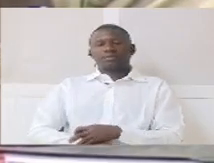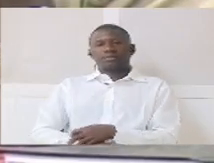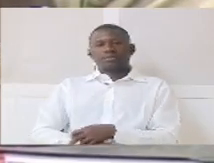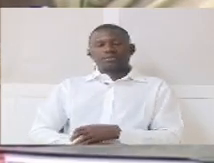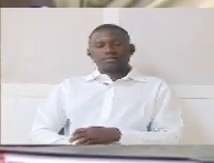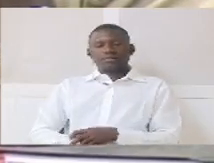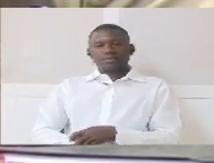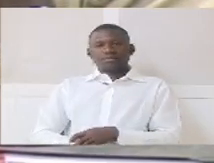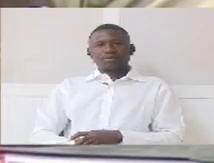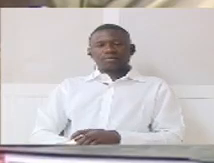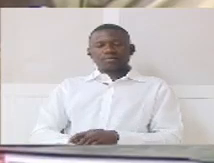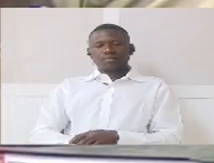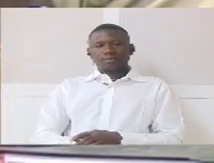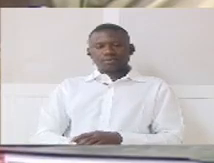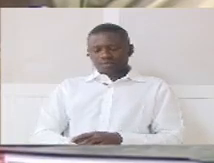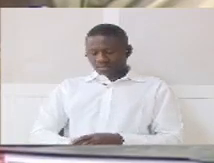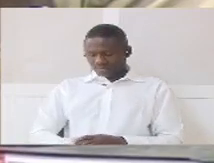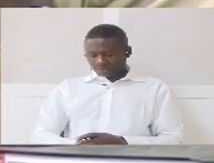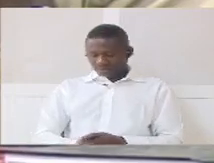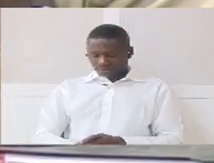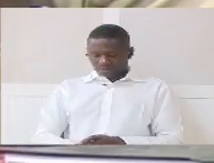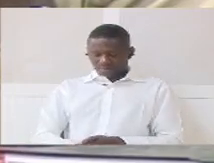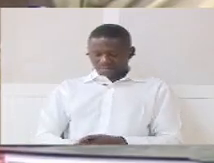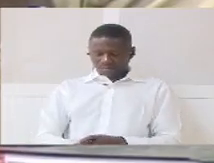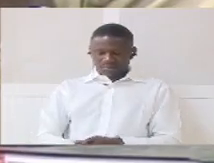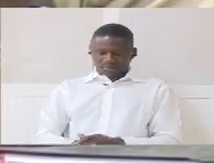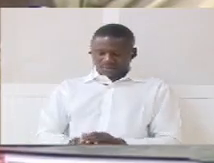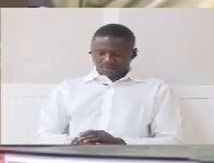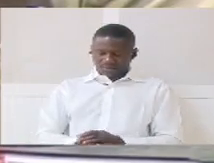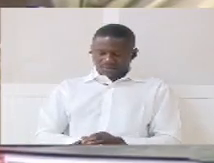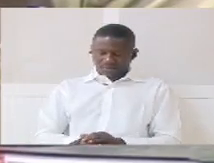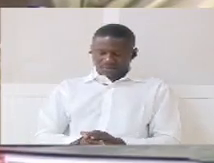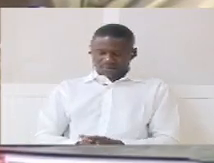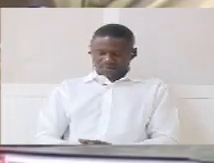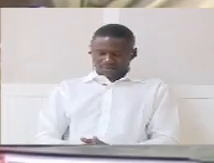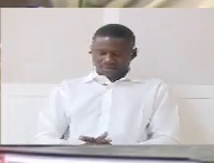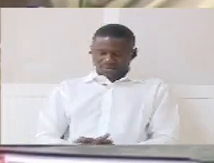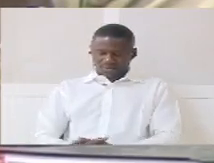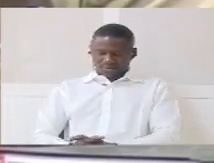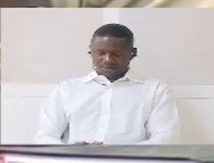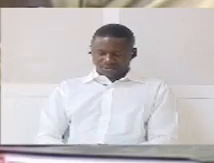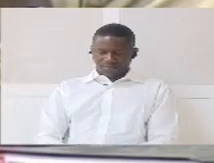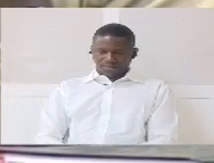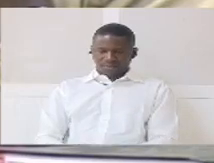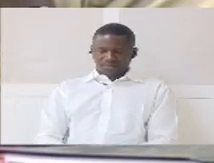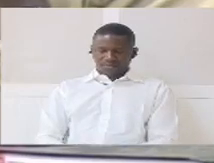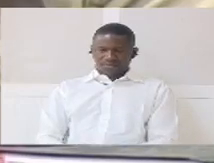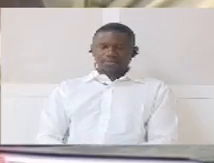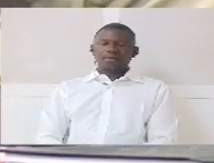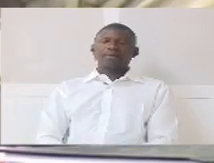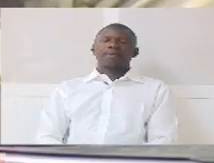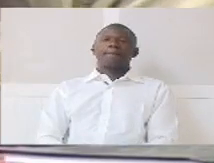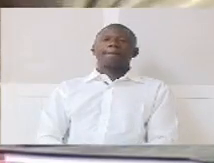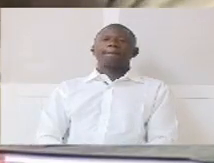kajala muta. So fo wairi bunda katara sorondi na fotala uro ula somanda, wadumbe kake imodolu nyala